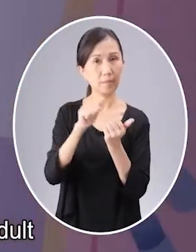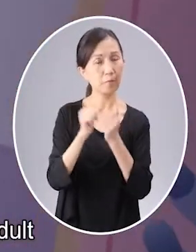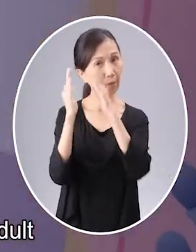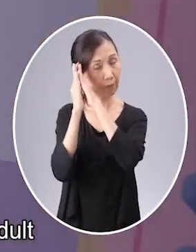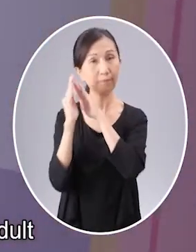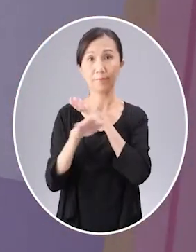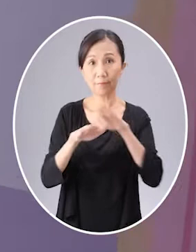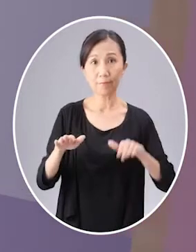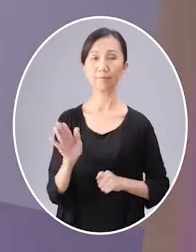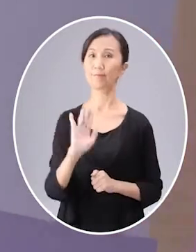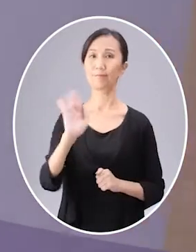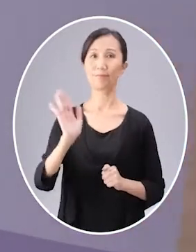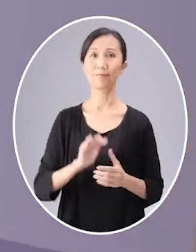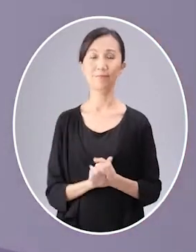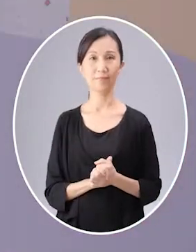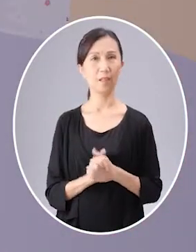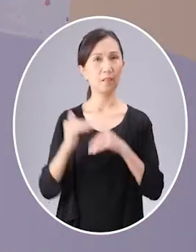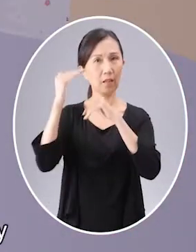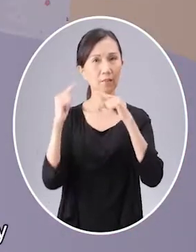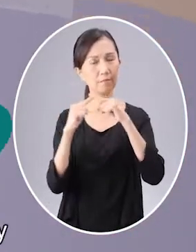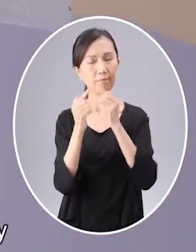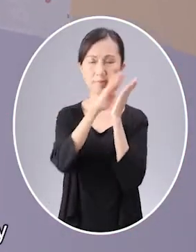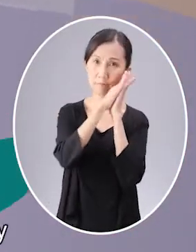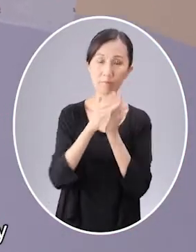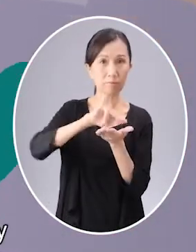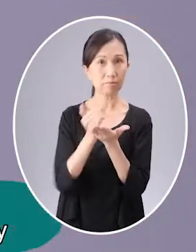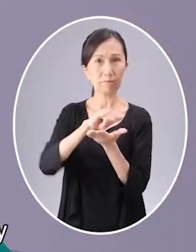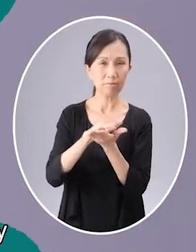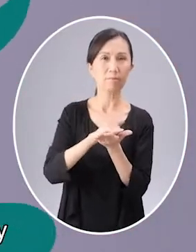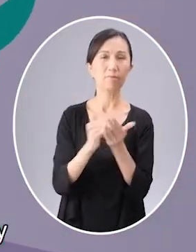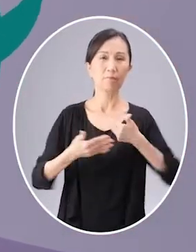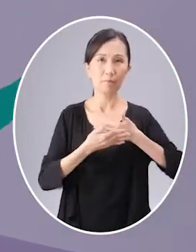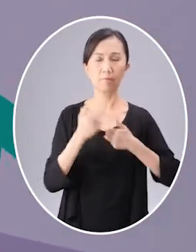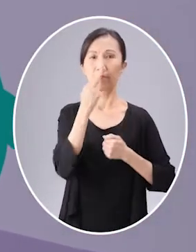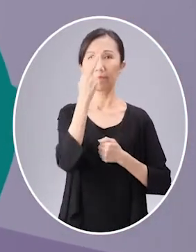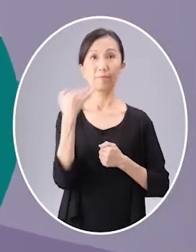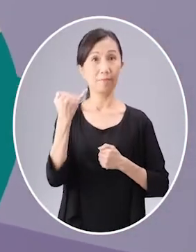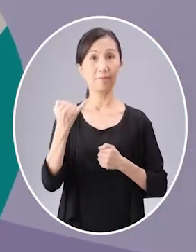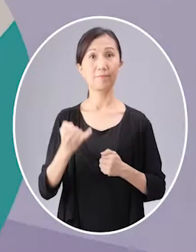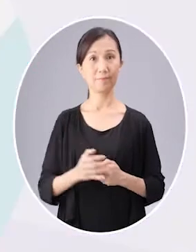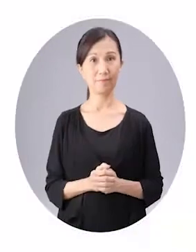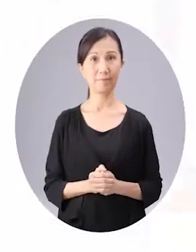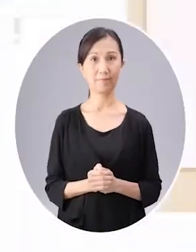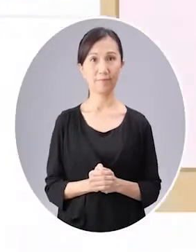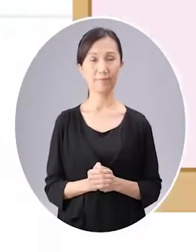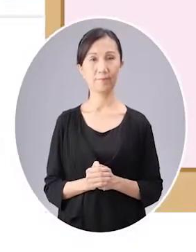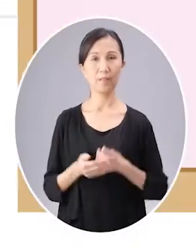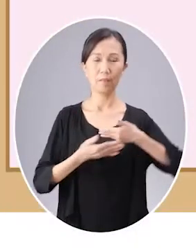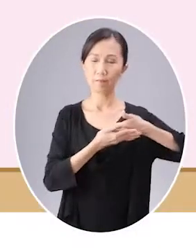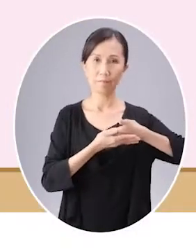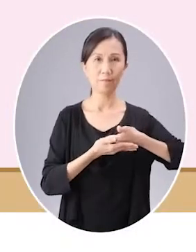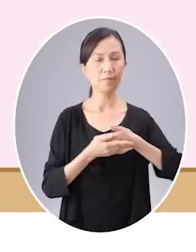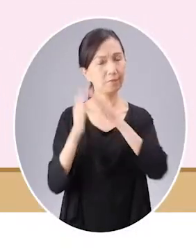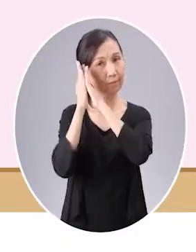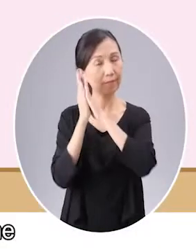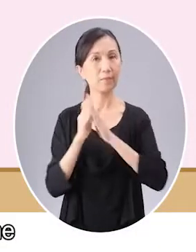sleep with an adult. When the adult falls asleep, he or she may roll over onto the baby and cause suffocation of the baby. Babies sleep most